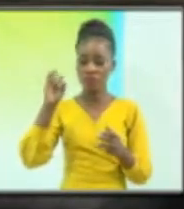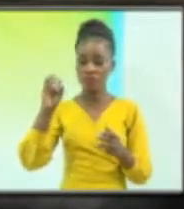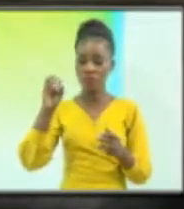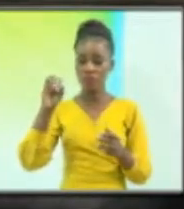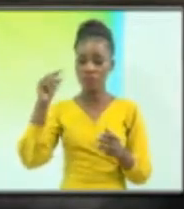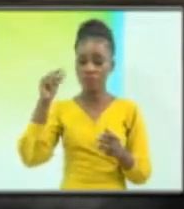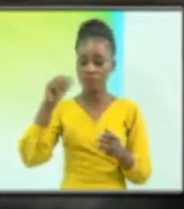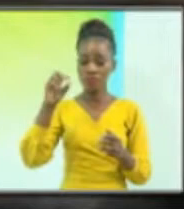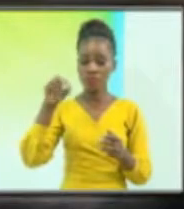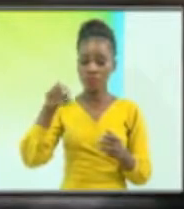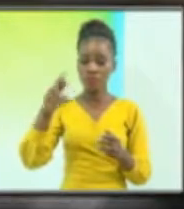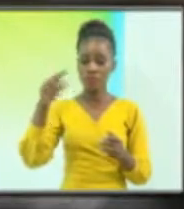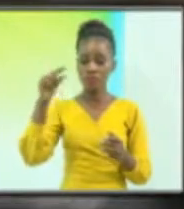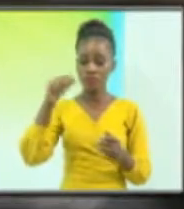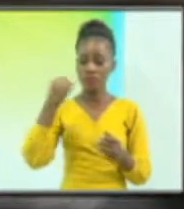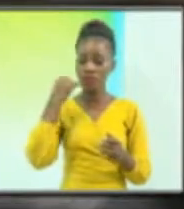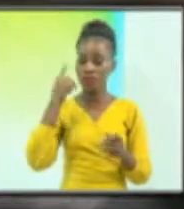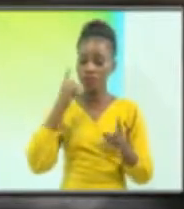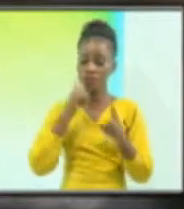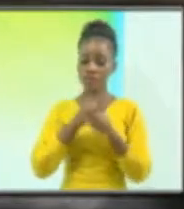www.passports.go.ug. Once you reach there,